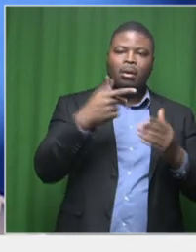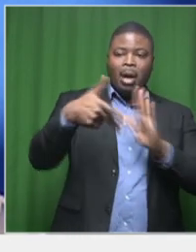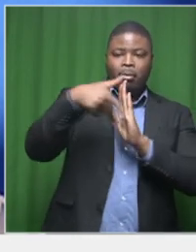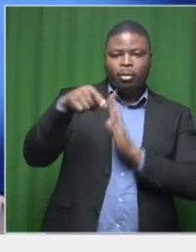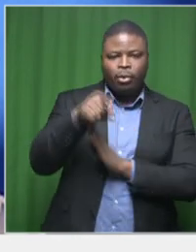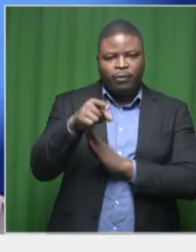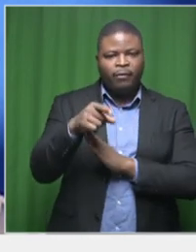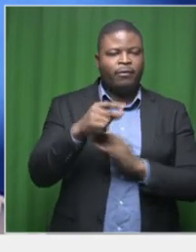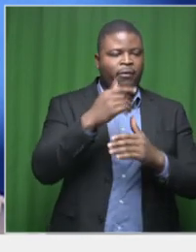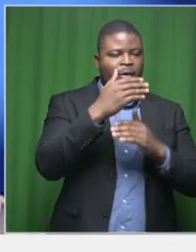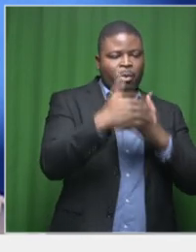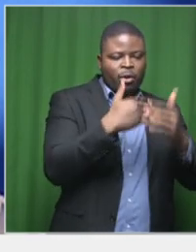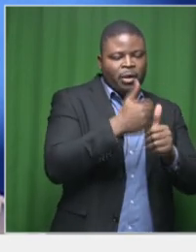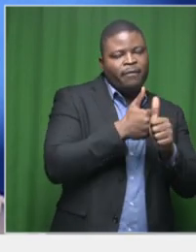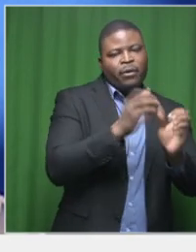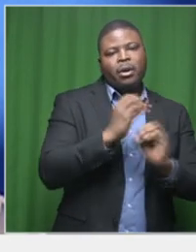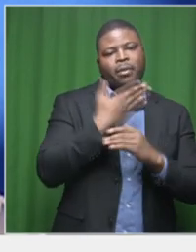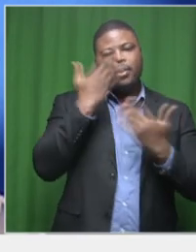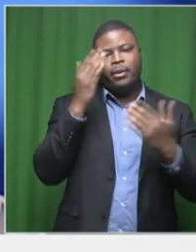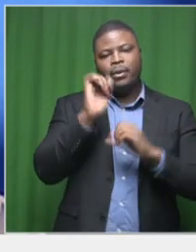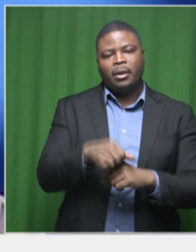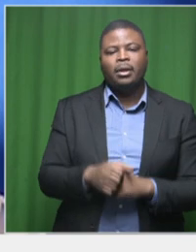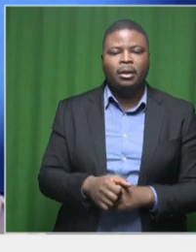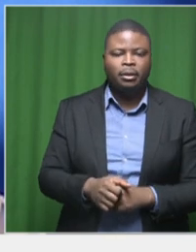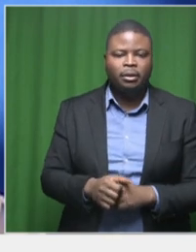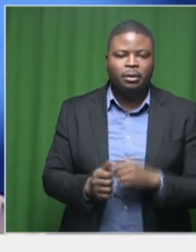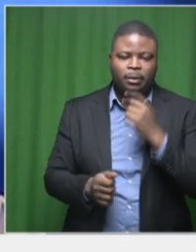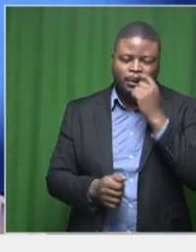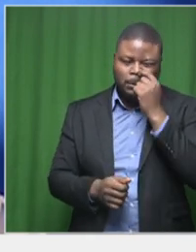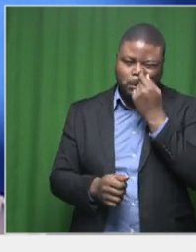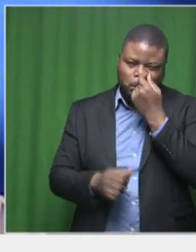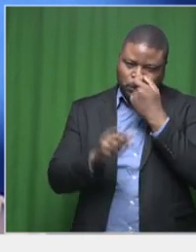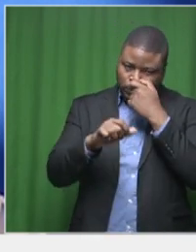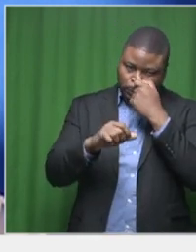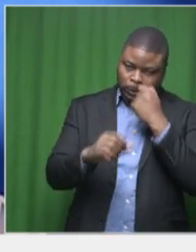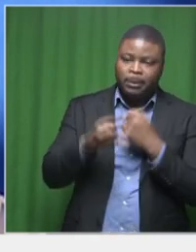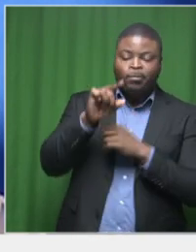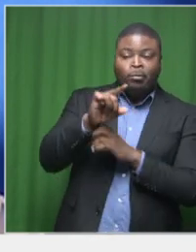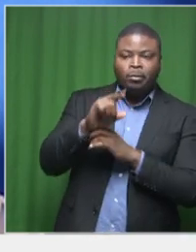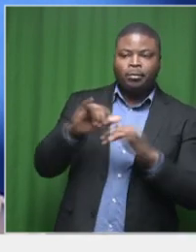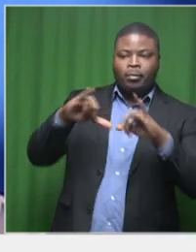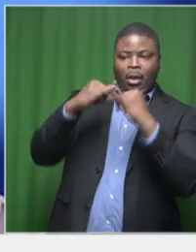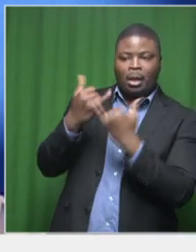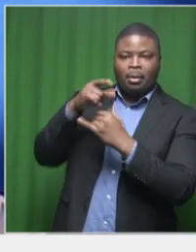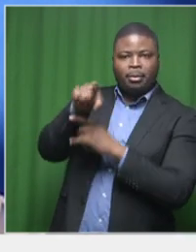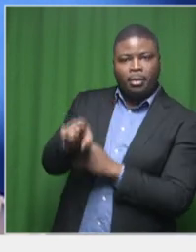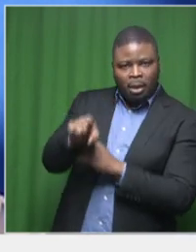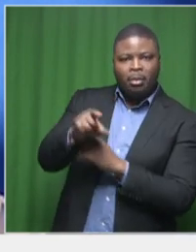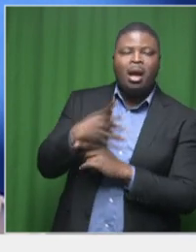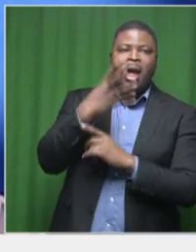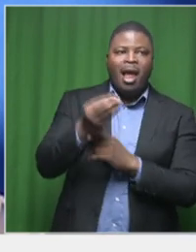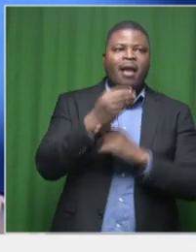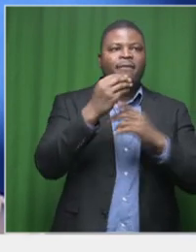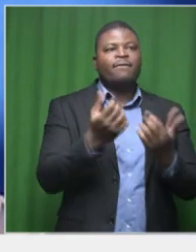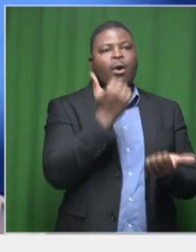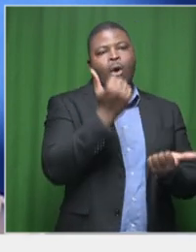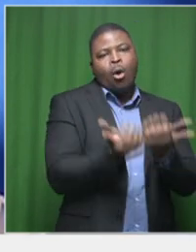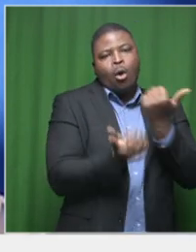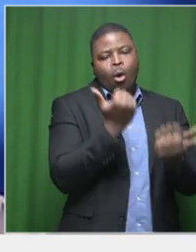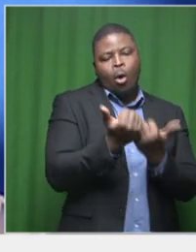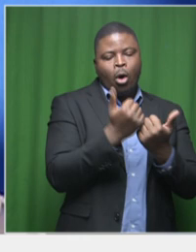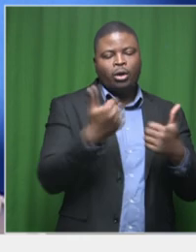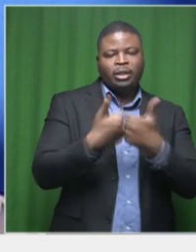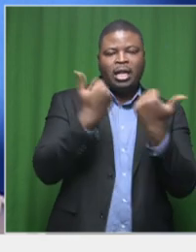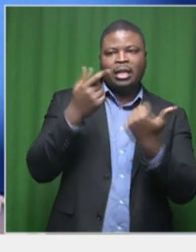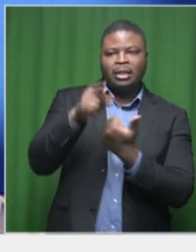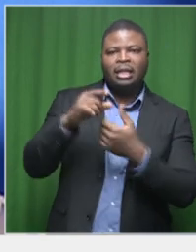C Squared, the same company that is faced with highly publicized court challenges and a